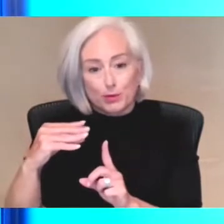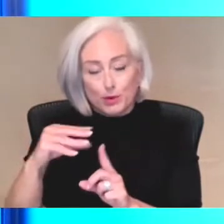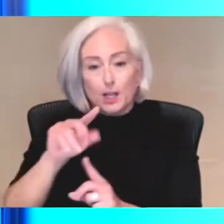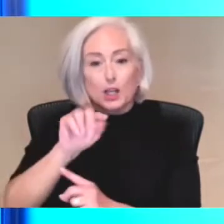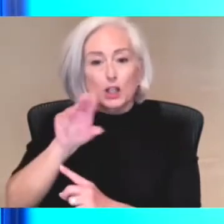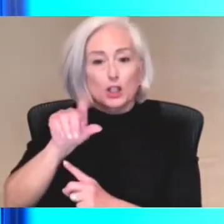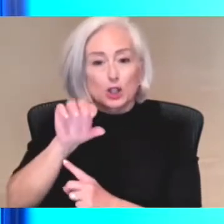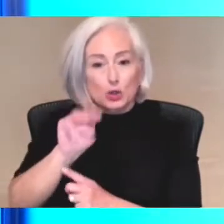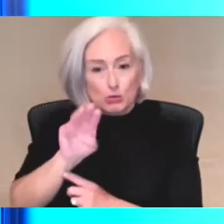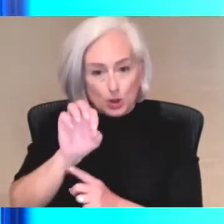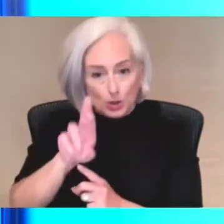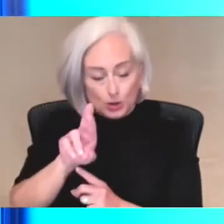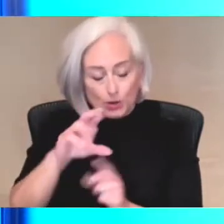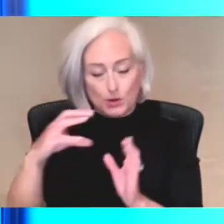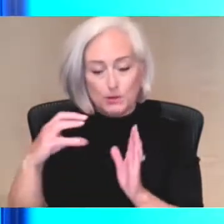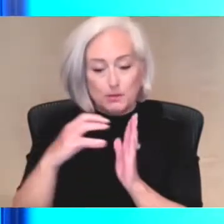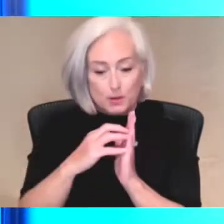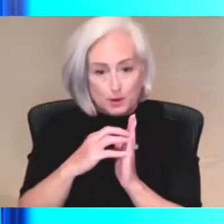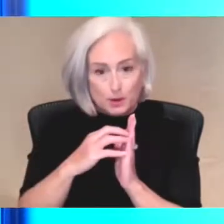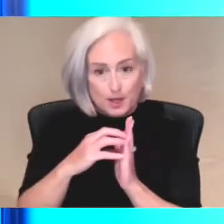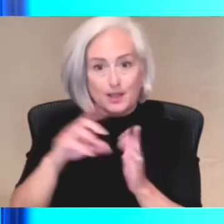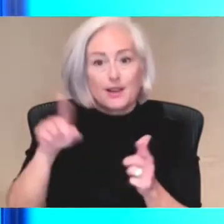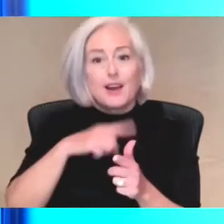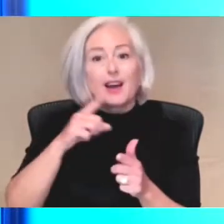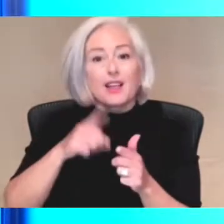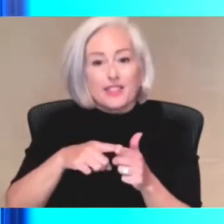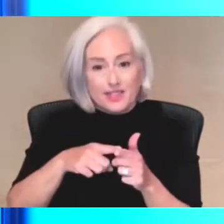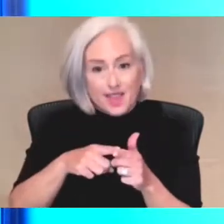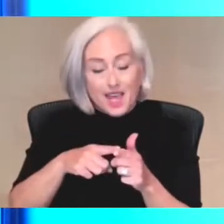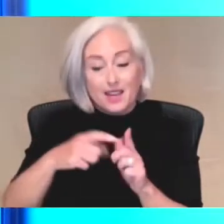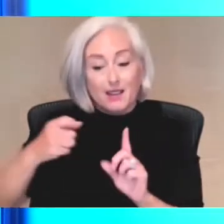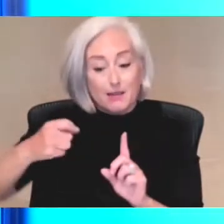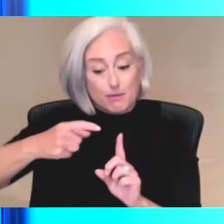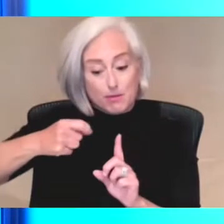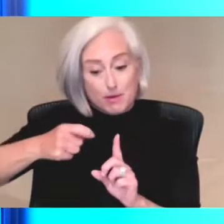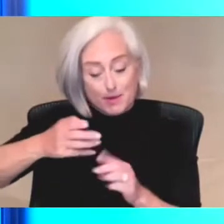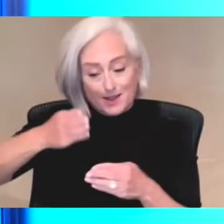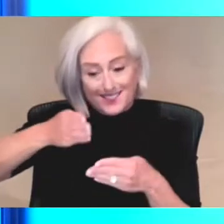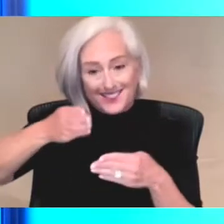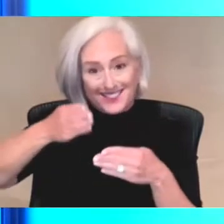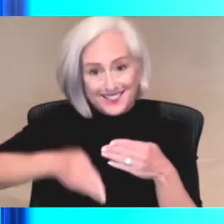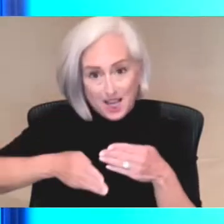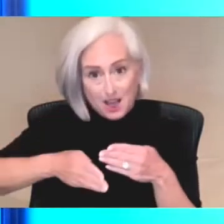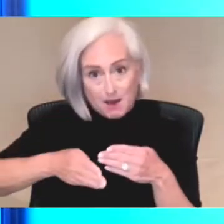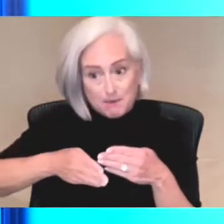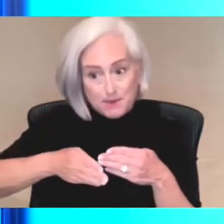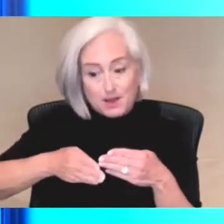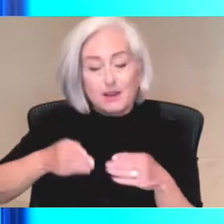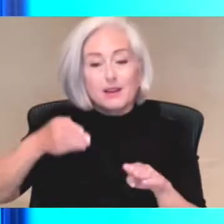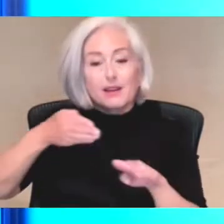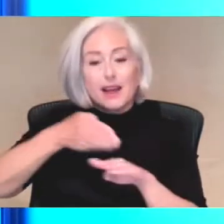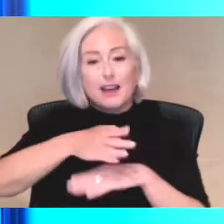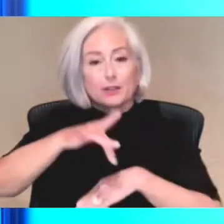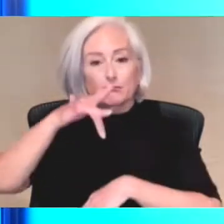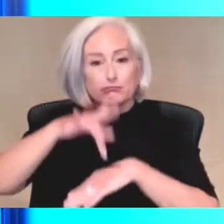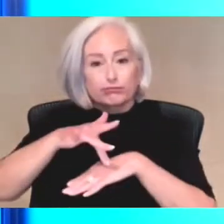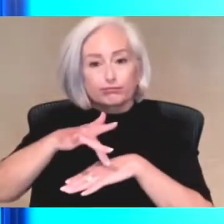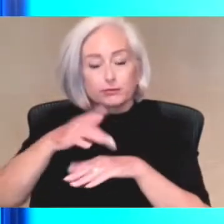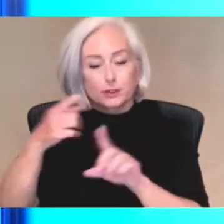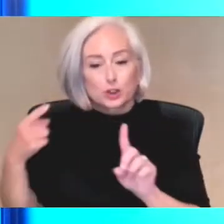stop right at the distal end or at the end of the target. And so there's no radiation beyond that point. And so by